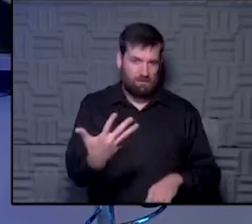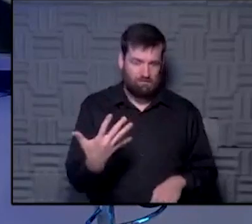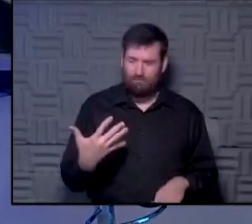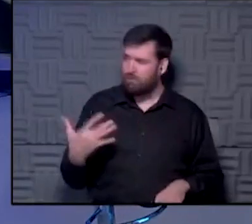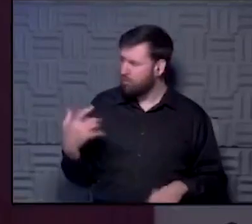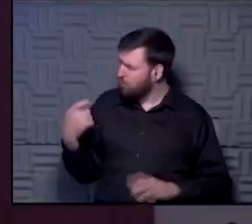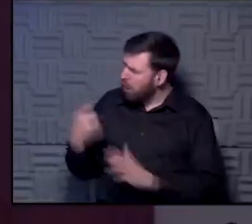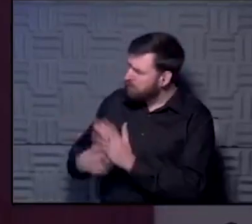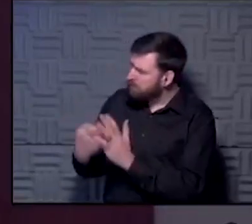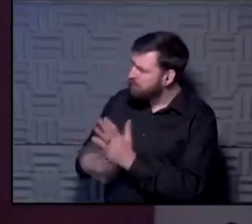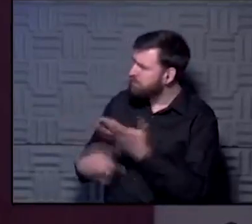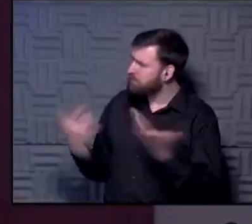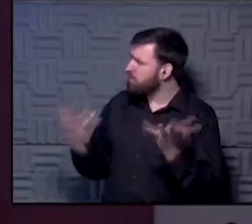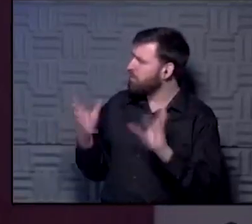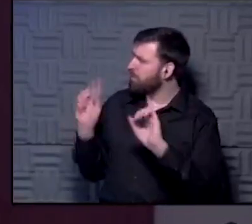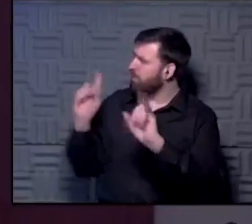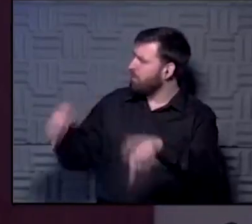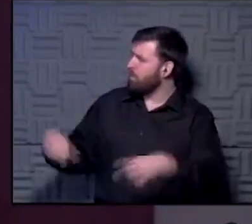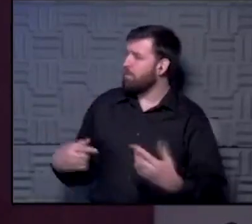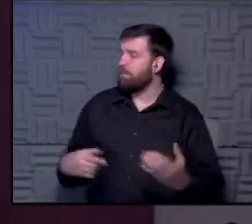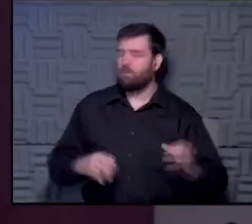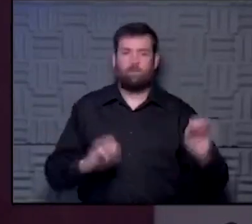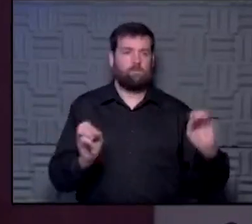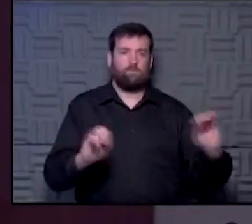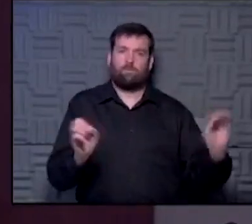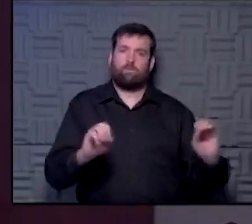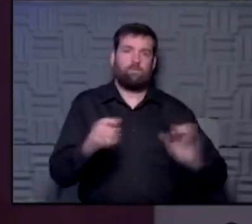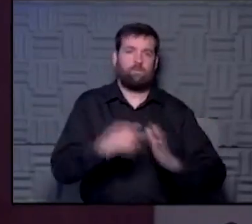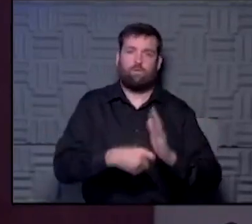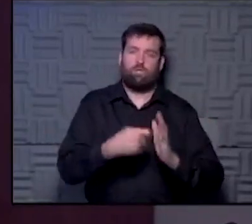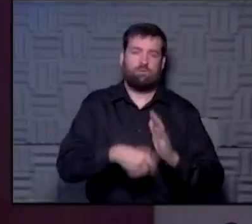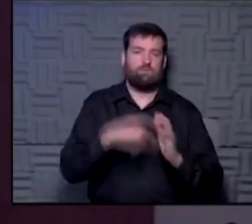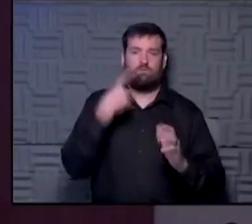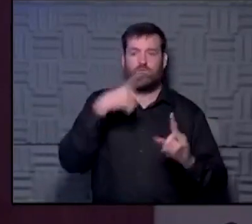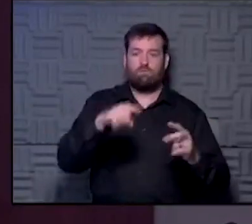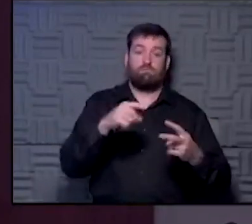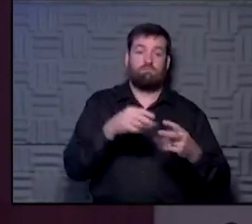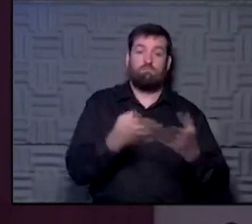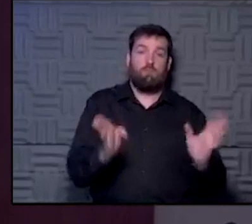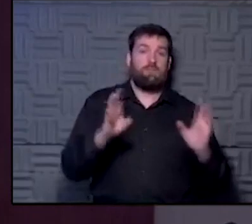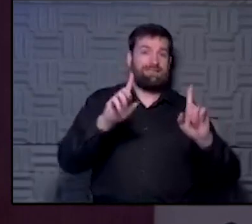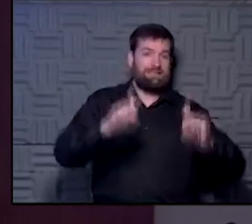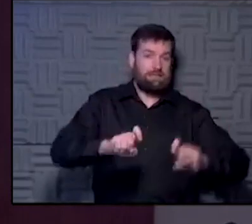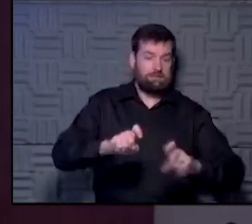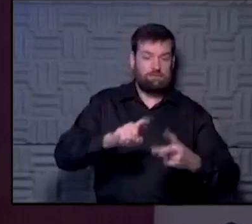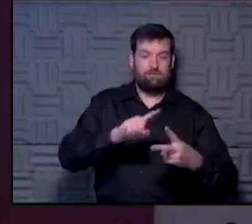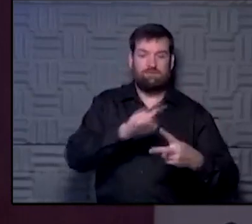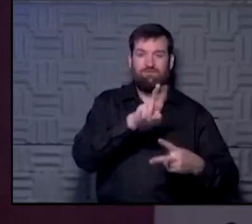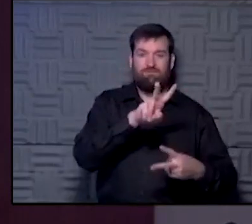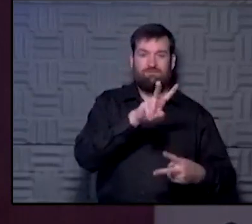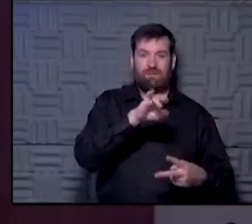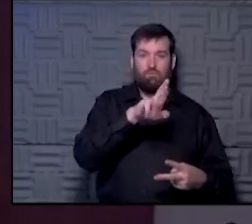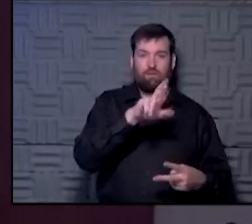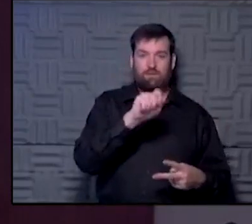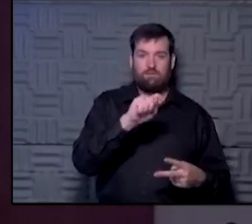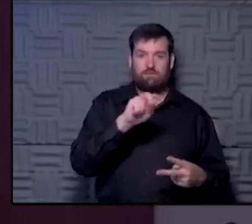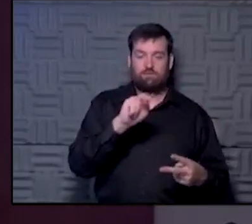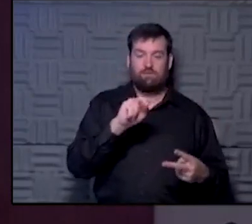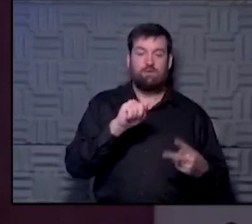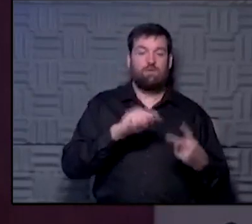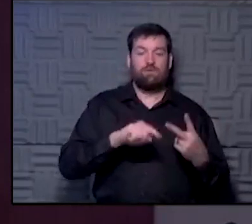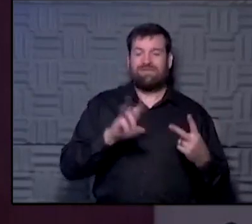go? So there is not a cost for to be tested at either the pop-up tests associated with Vibrant or at the health department. You can come